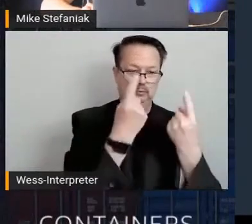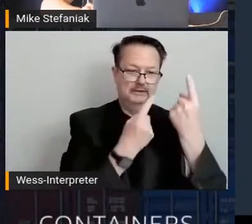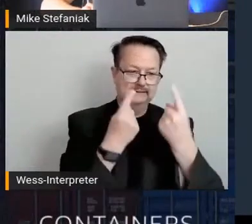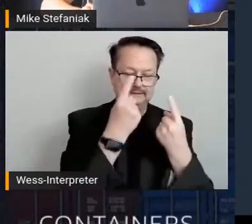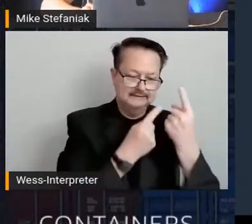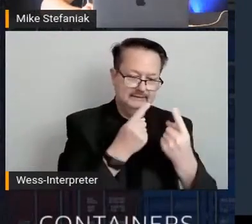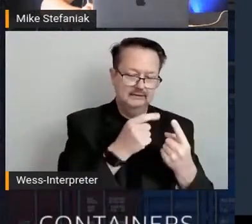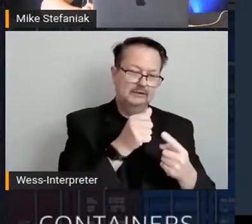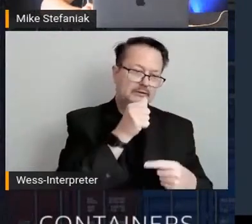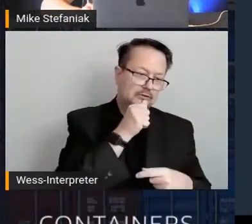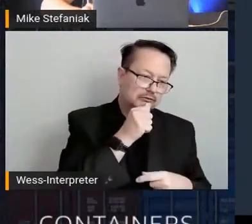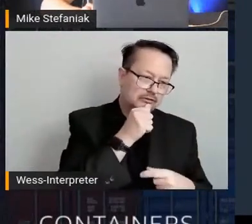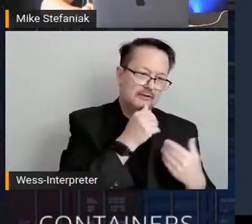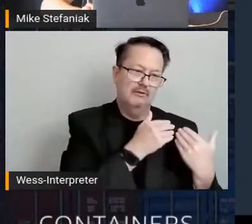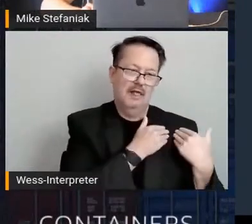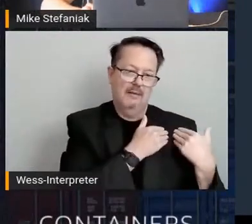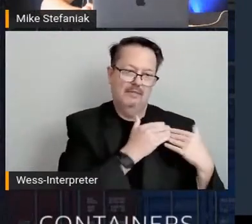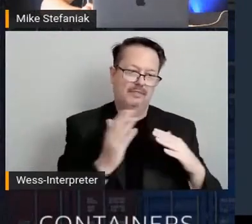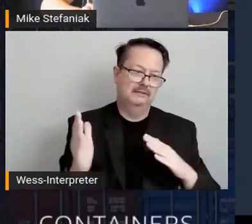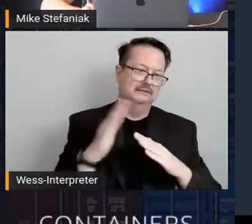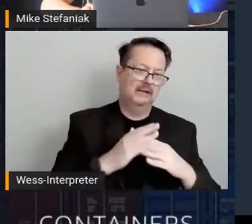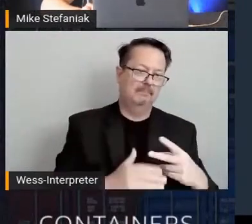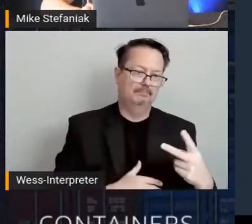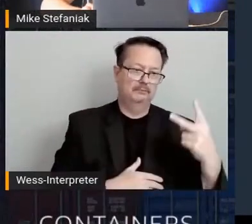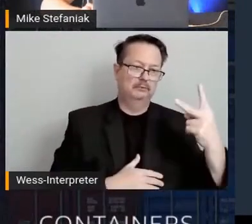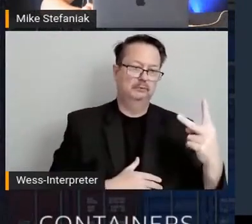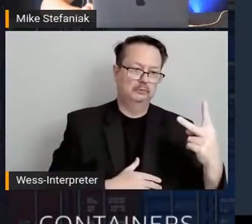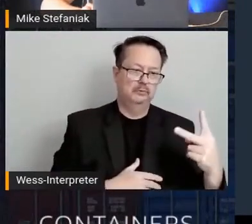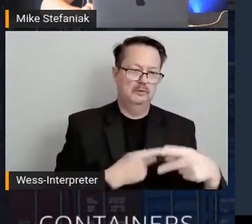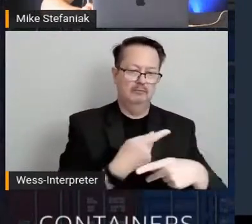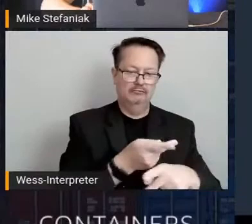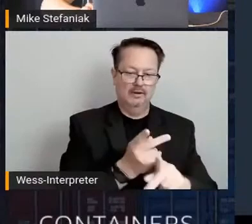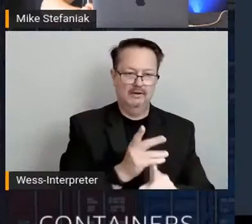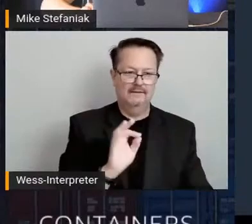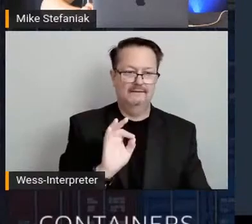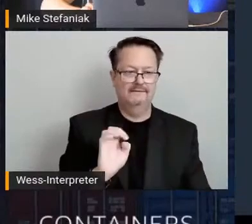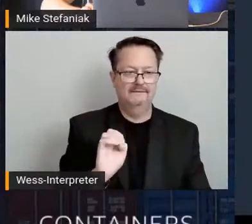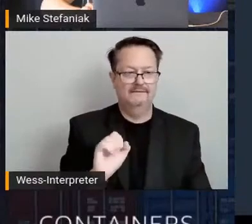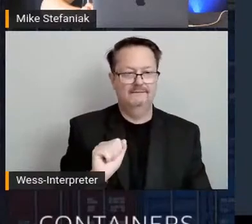and reliability to be our top two product features.